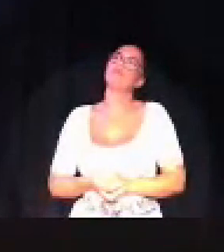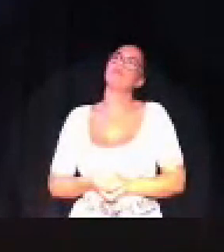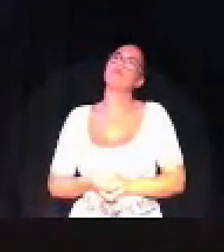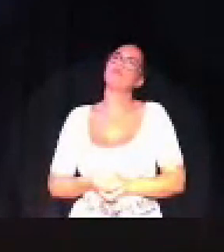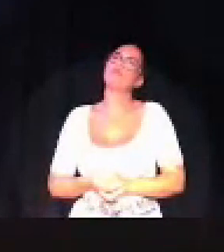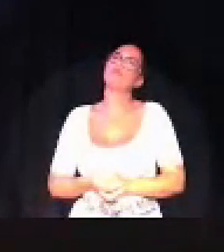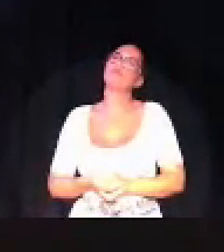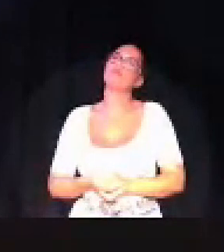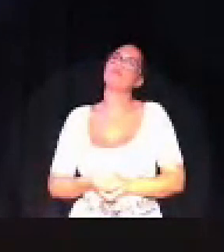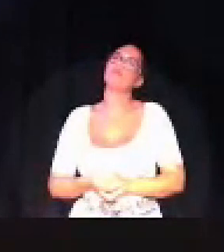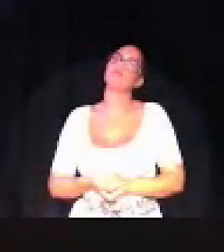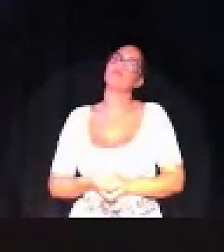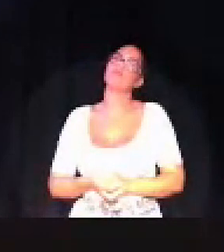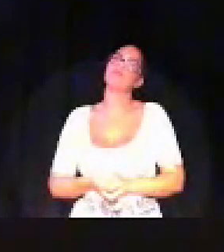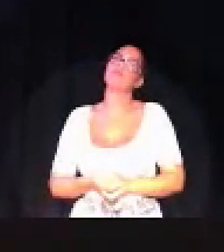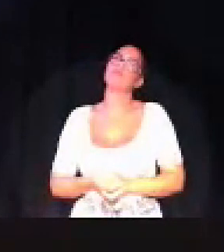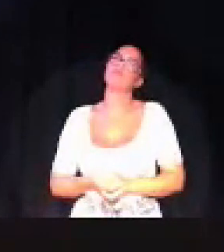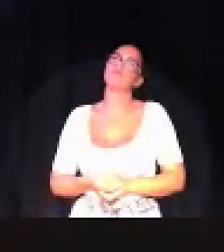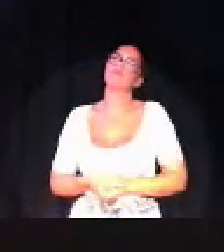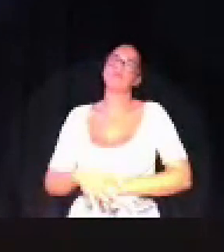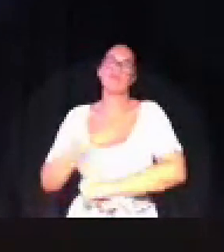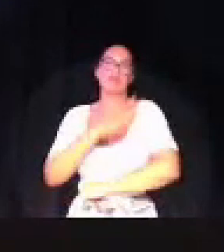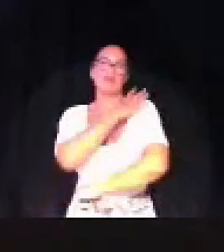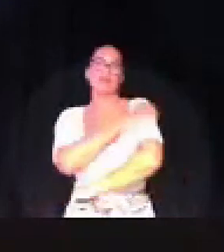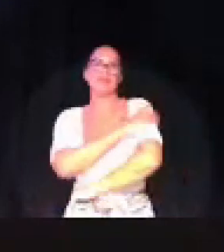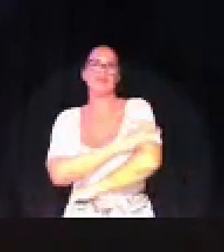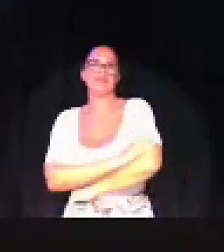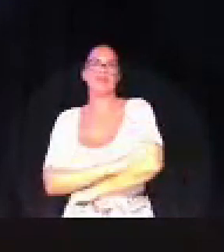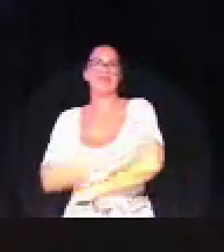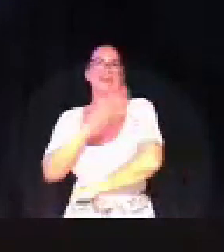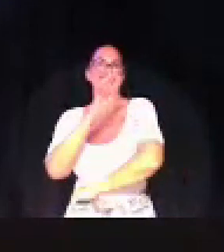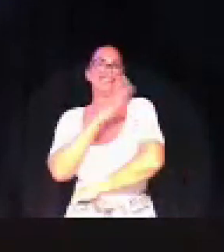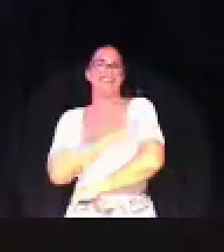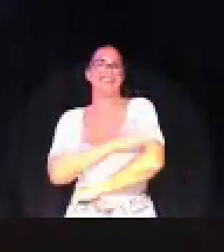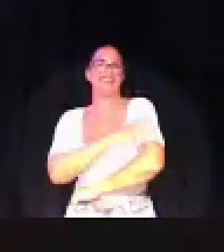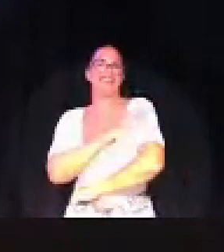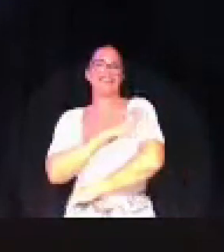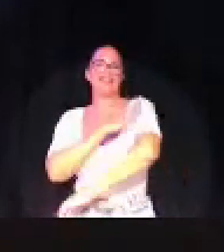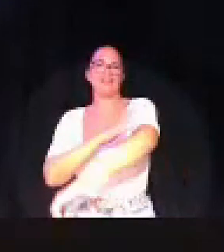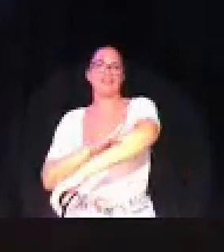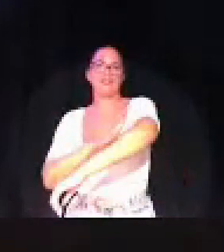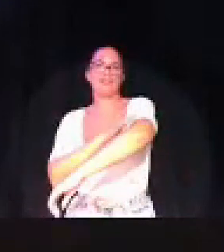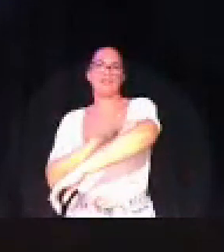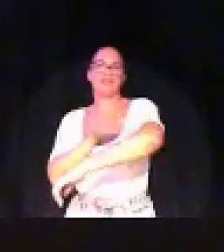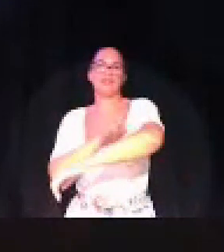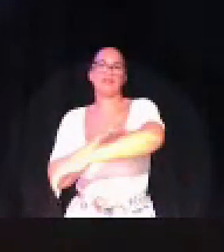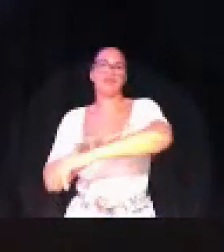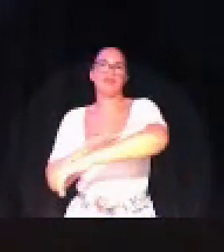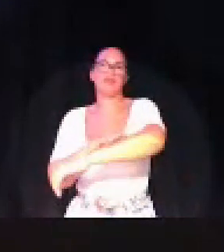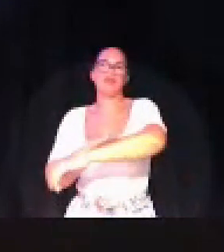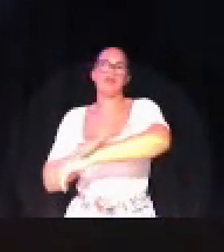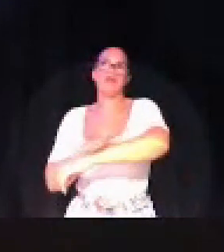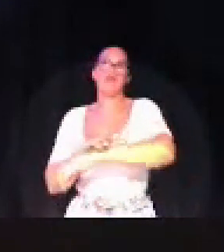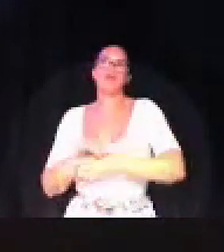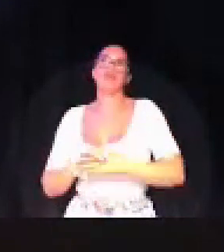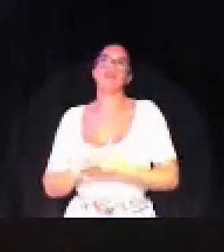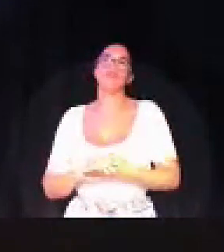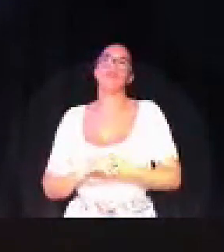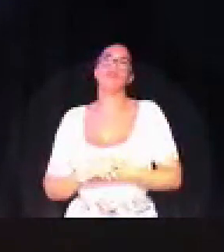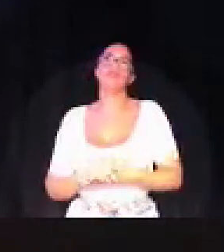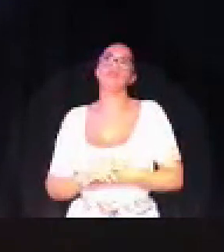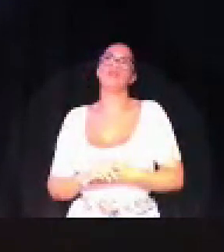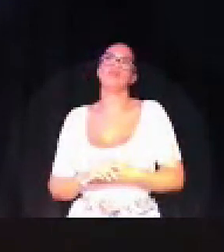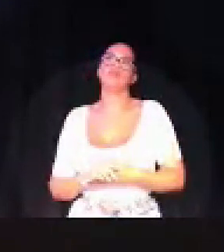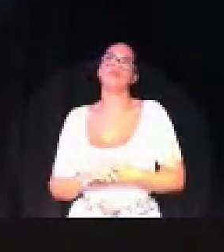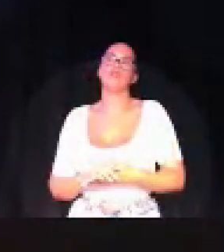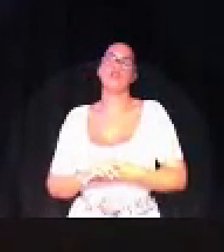these sensors are, I mean, it's very distracting to look at everything, I guess, all in one, but kind of like, if you were to just take